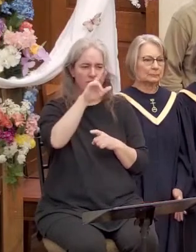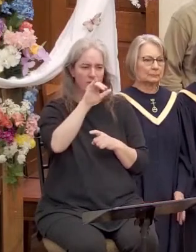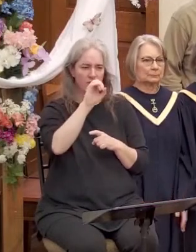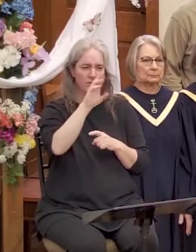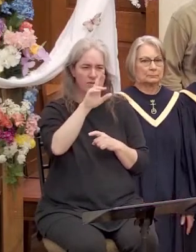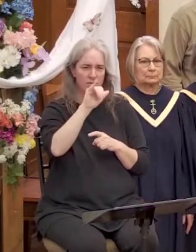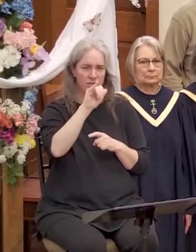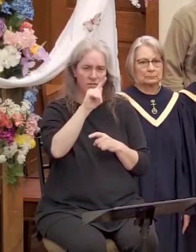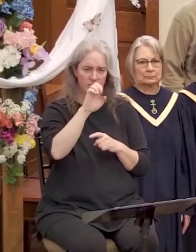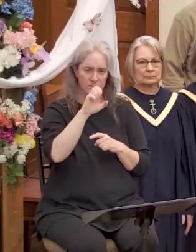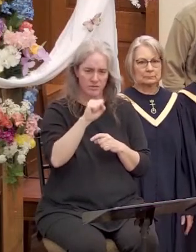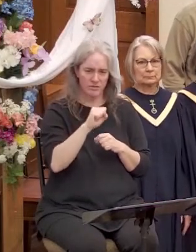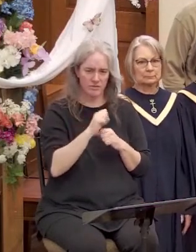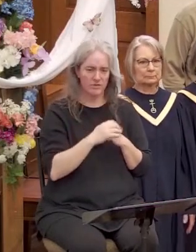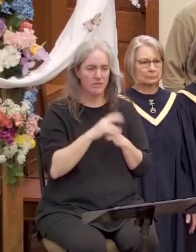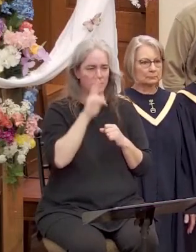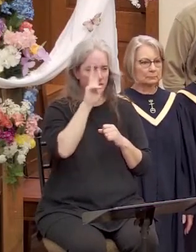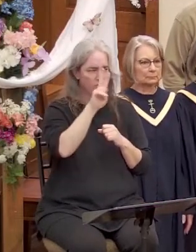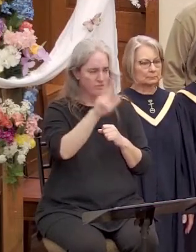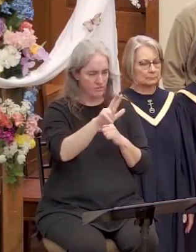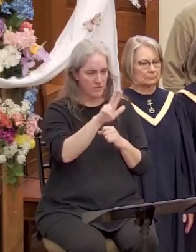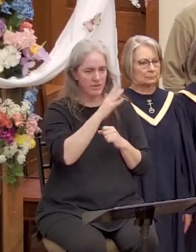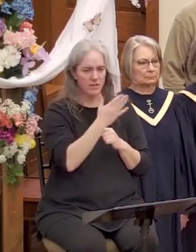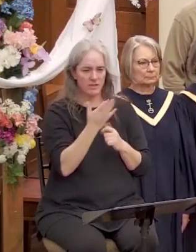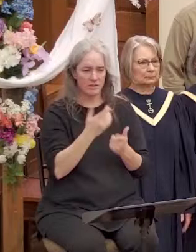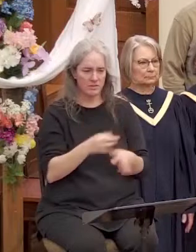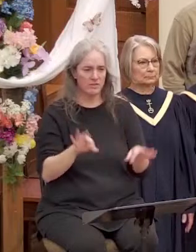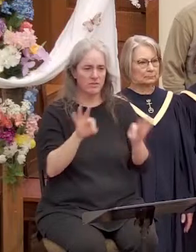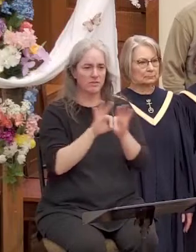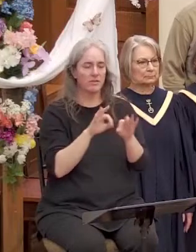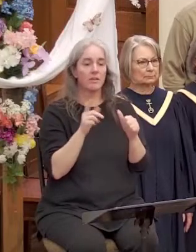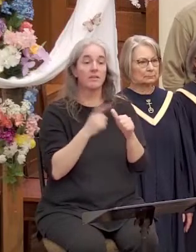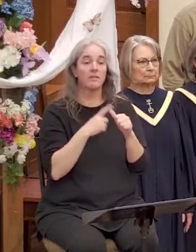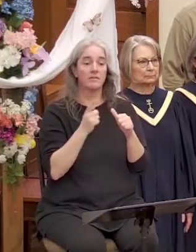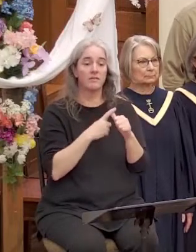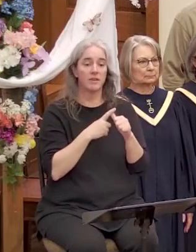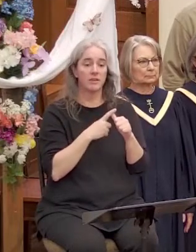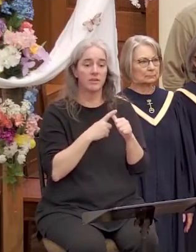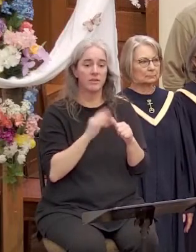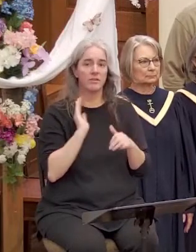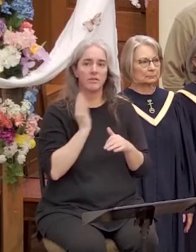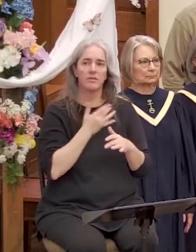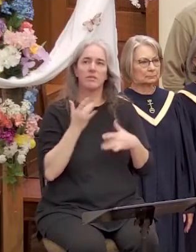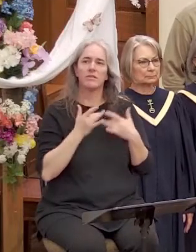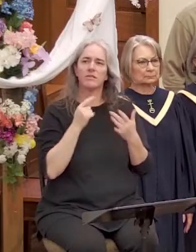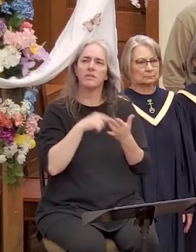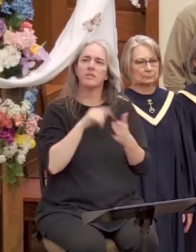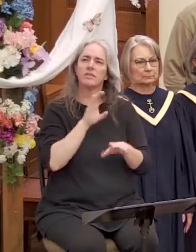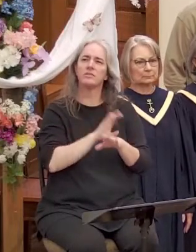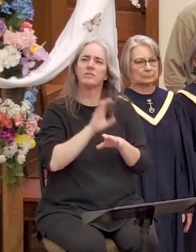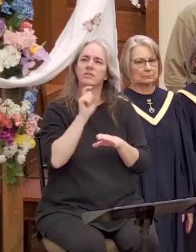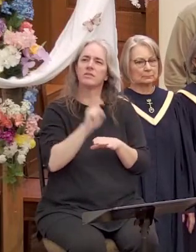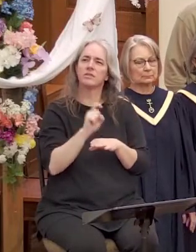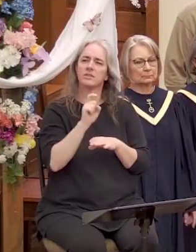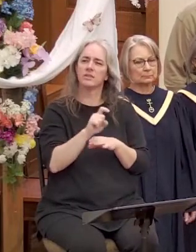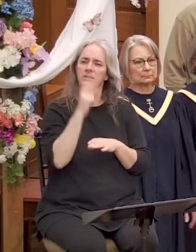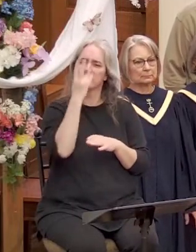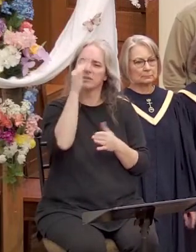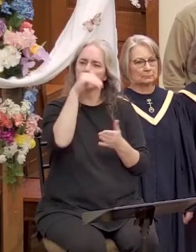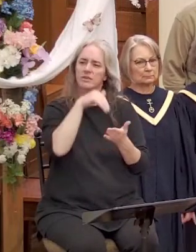were important for this church. The first thing was we felt this church needed to revisit,